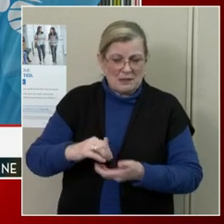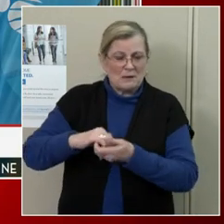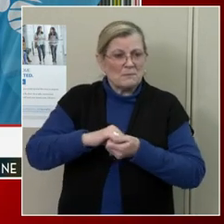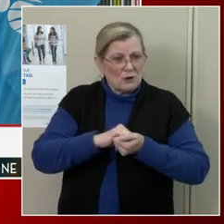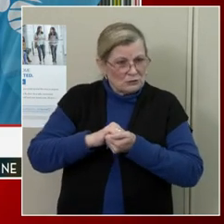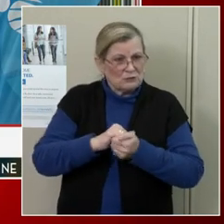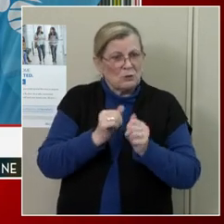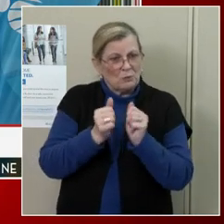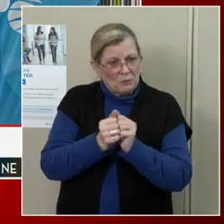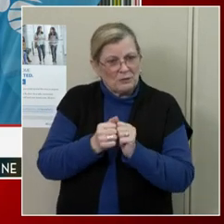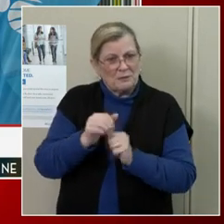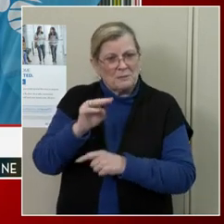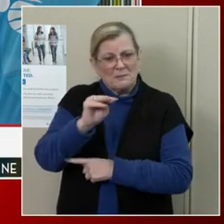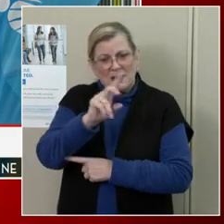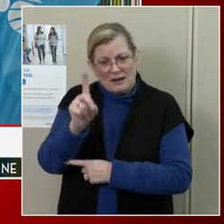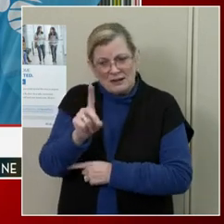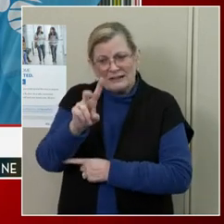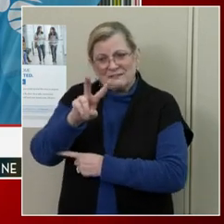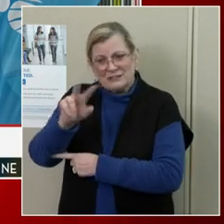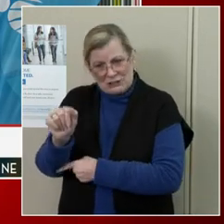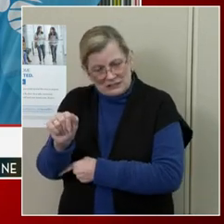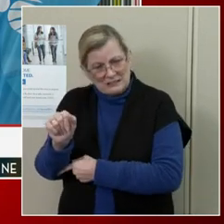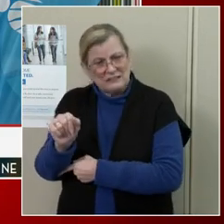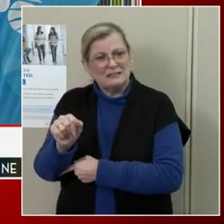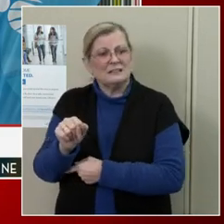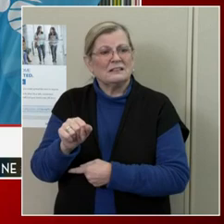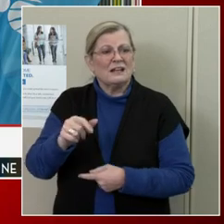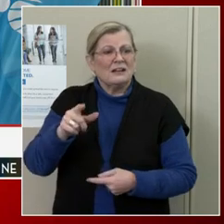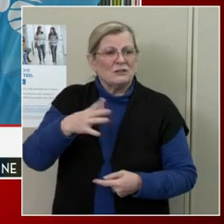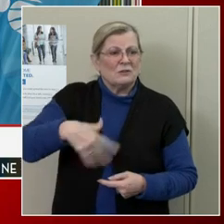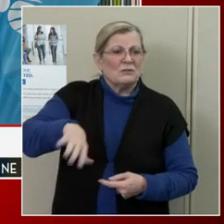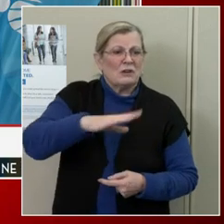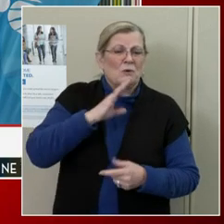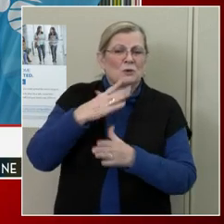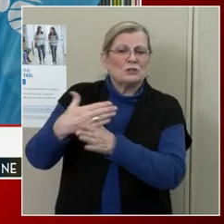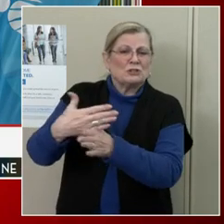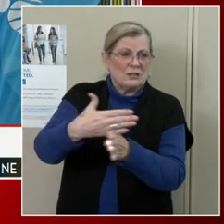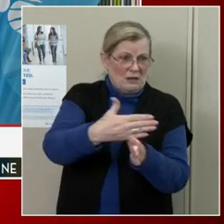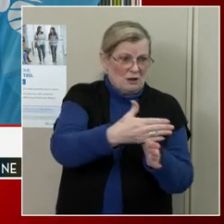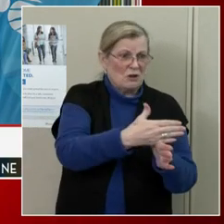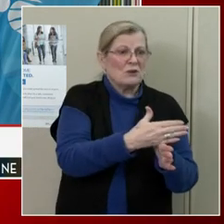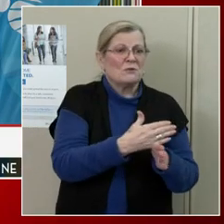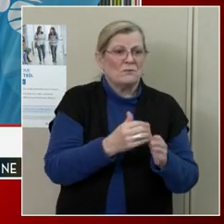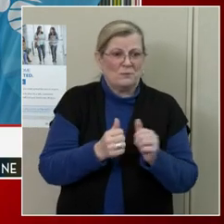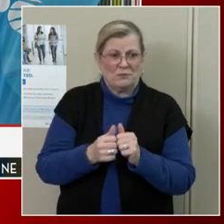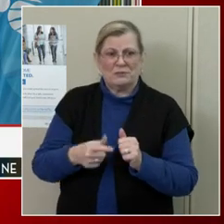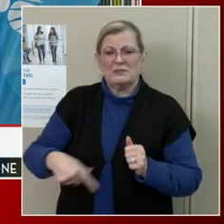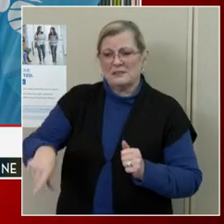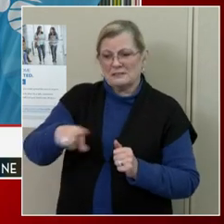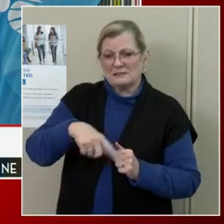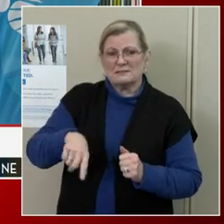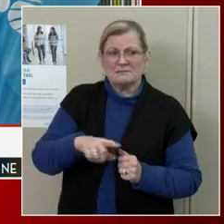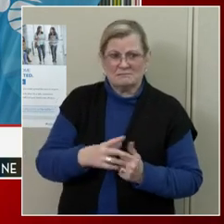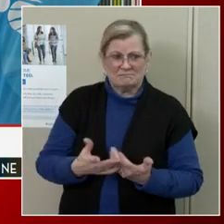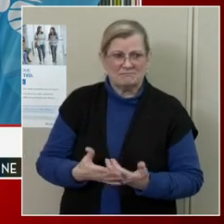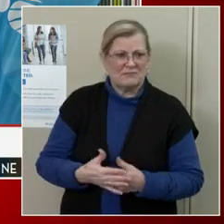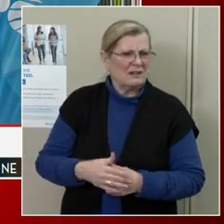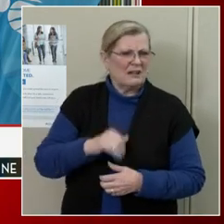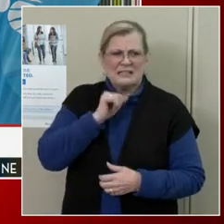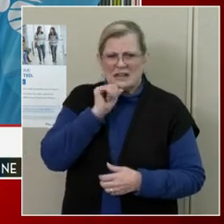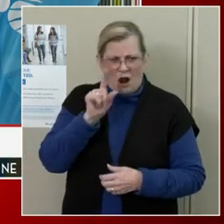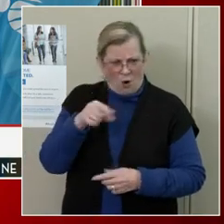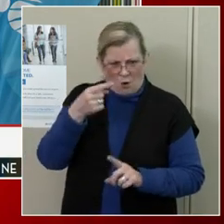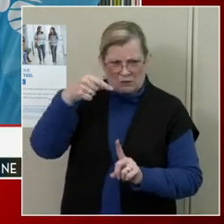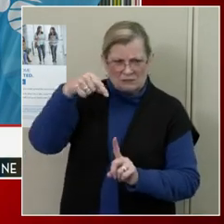Virginia to also share some of their vaccine so that we're not just focused on DC residents who are healthcare